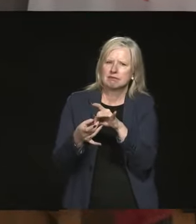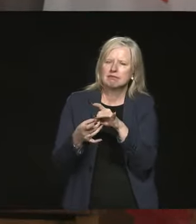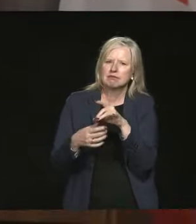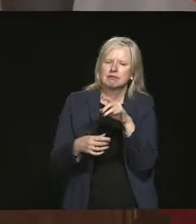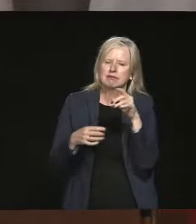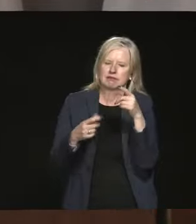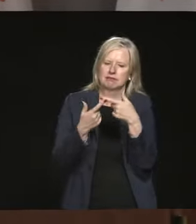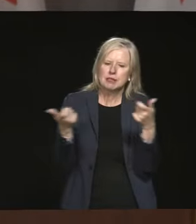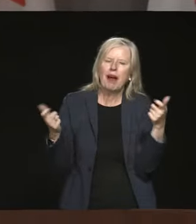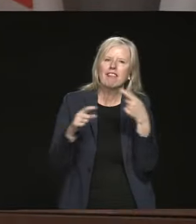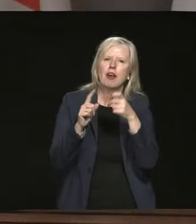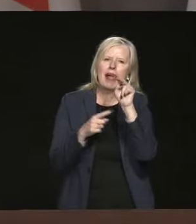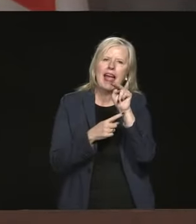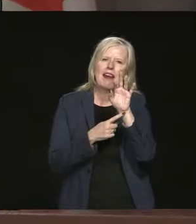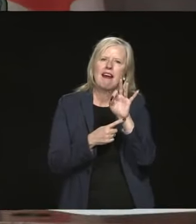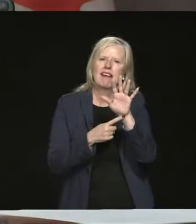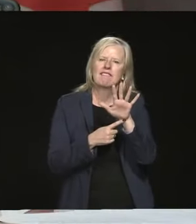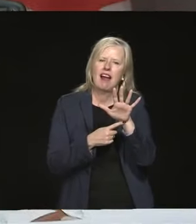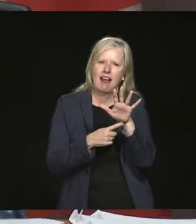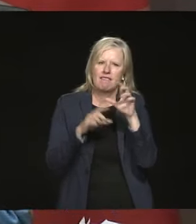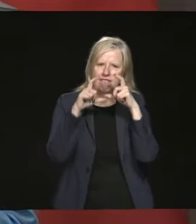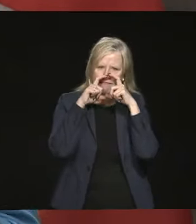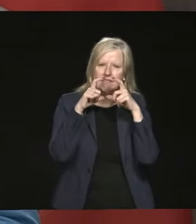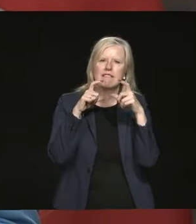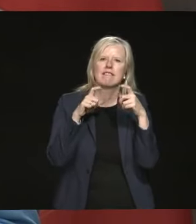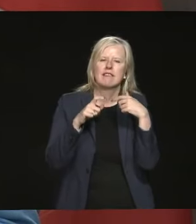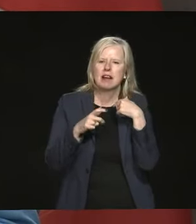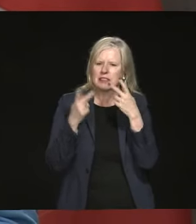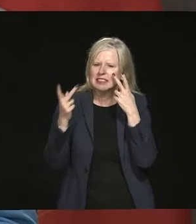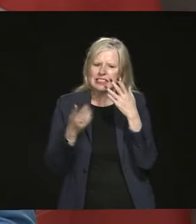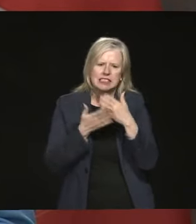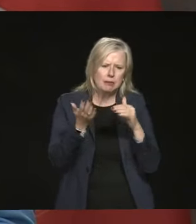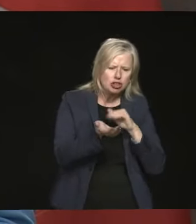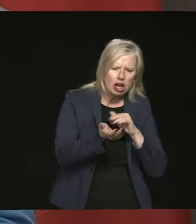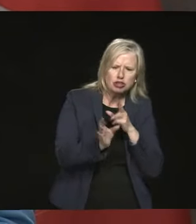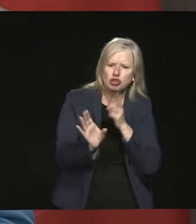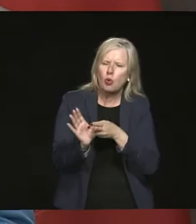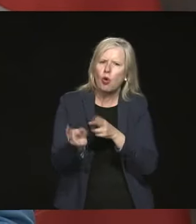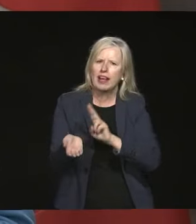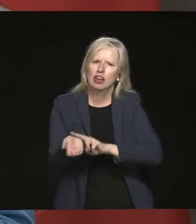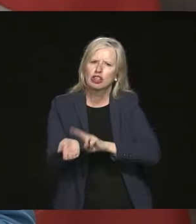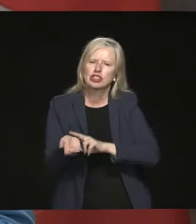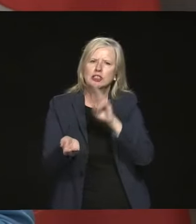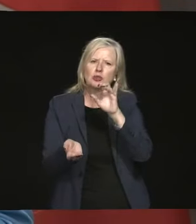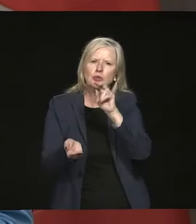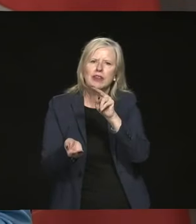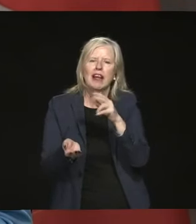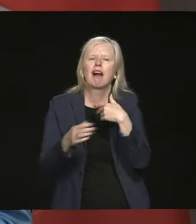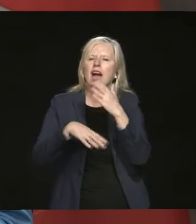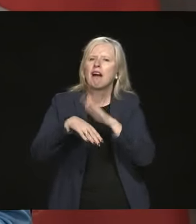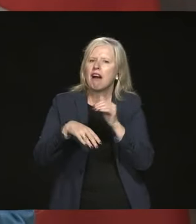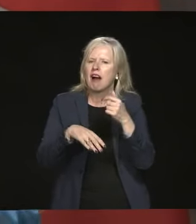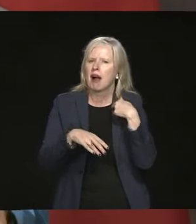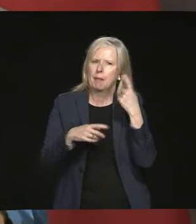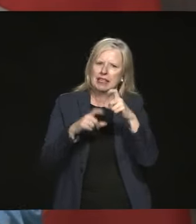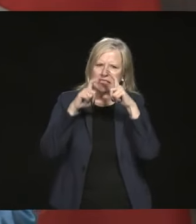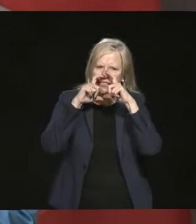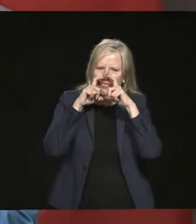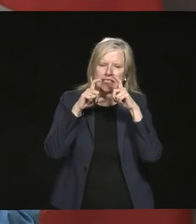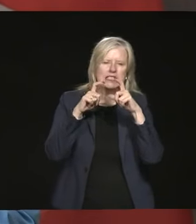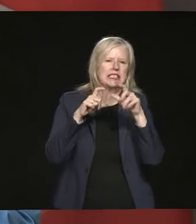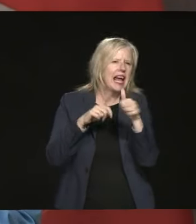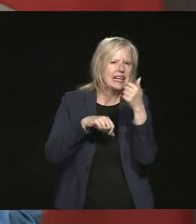doctors who are joining nurses' unions and calling for the use of N95 masks whenever in contact with potential COVID-19 patients to enhance